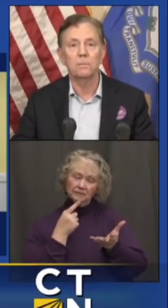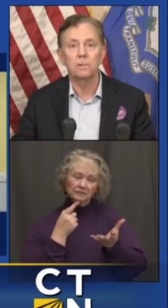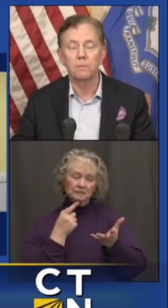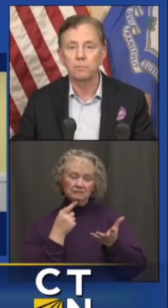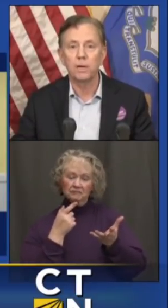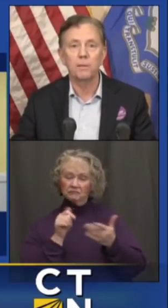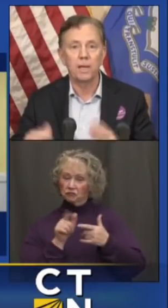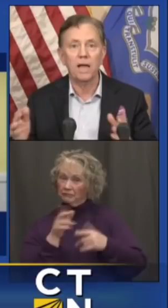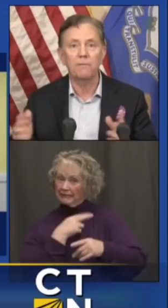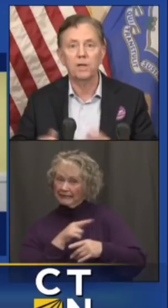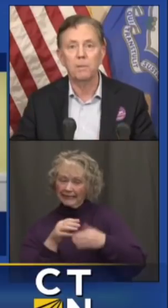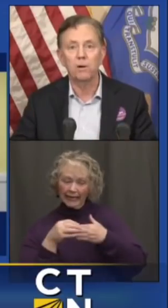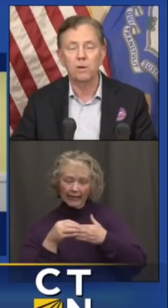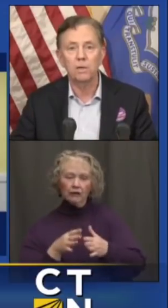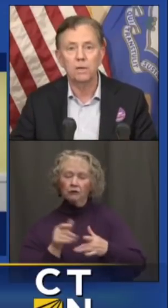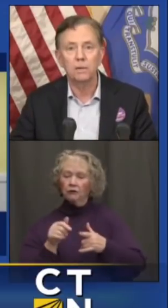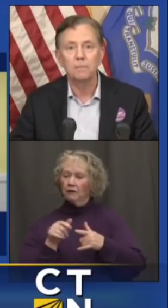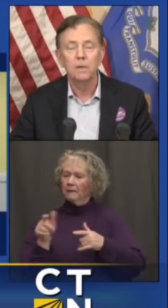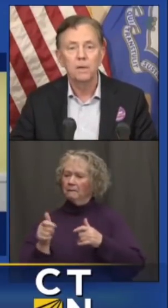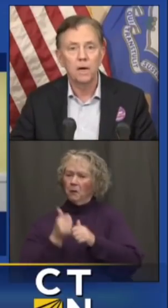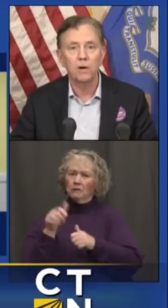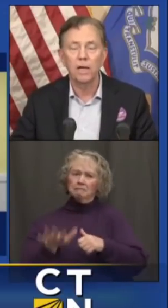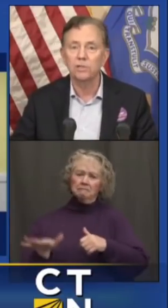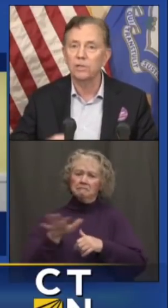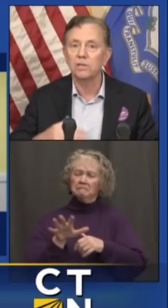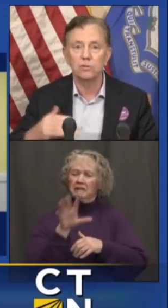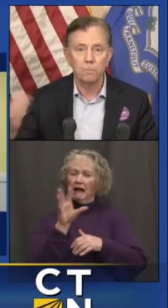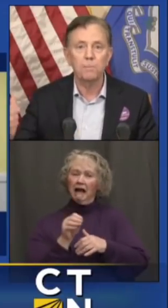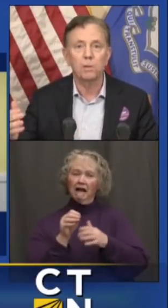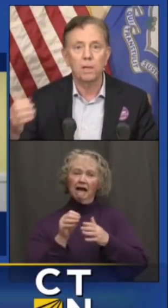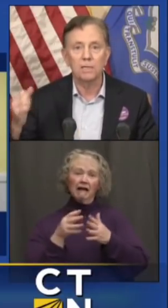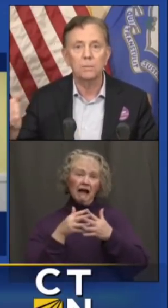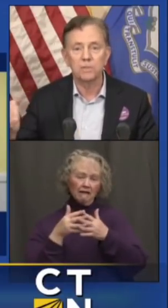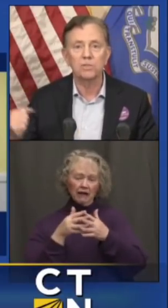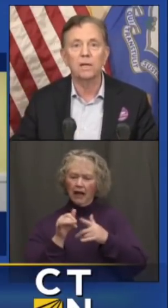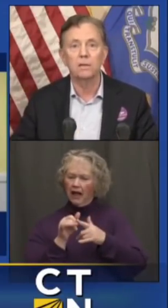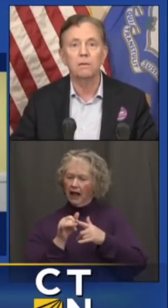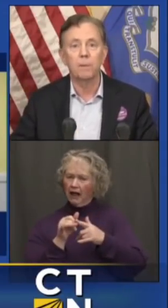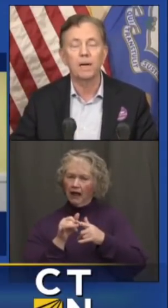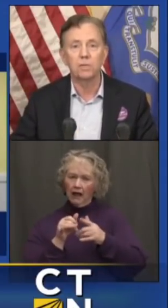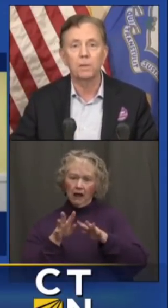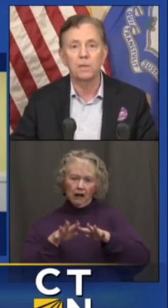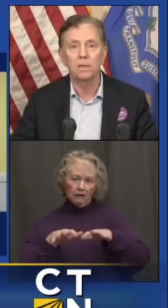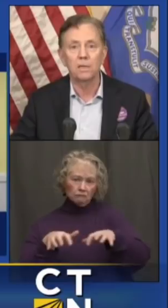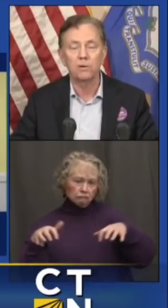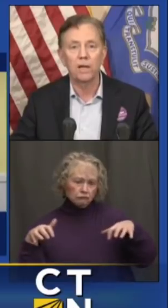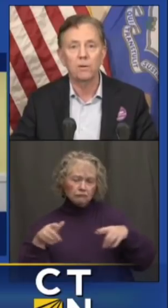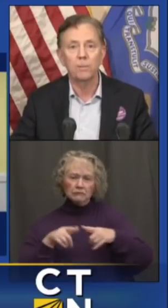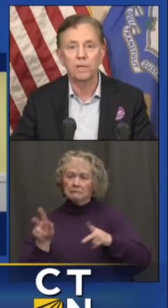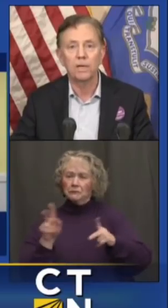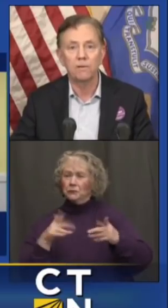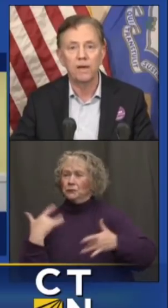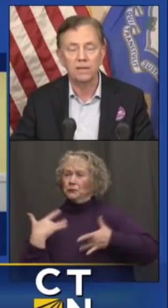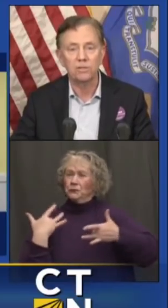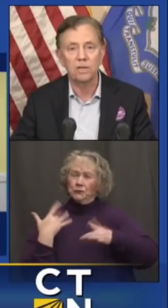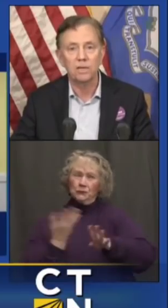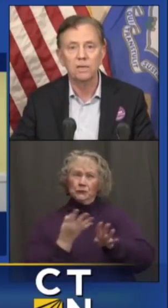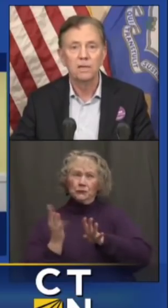leader, predominantly African-American congregation, I saw people lined up excited, the possibility that they're now able to